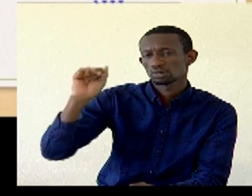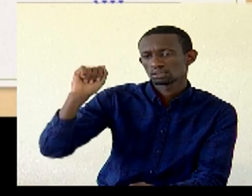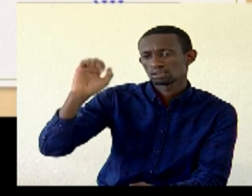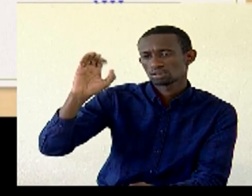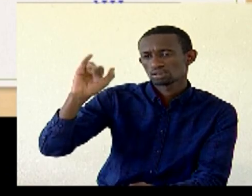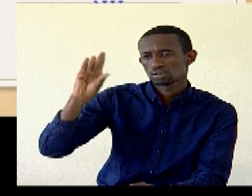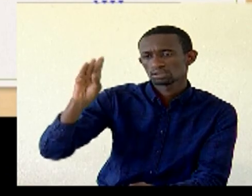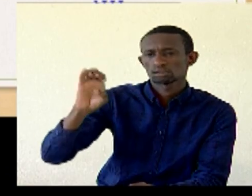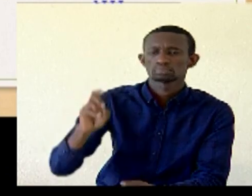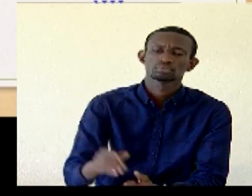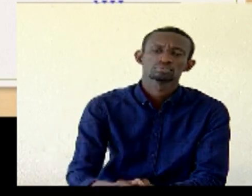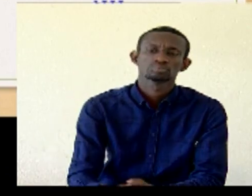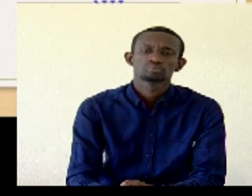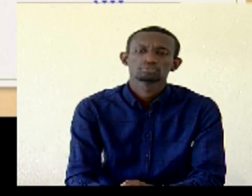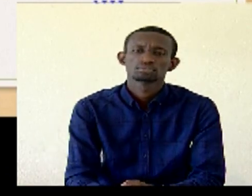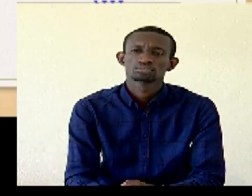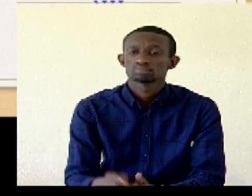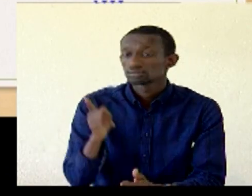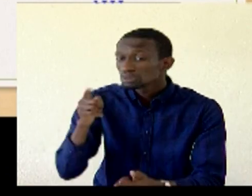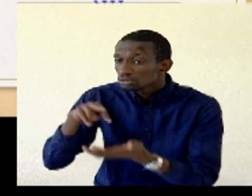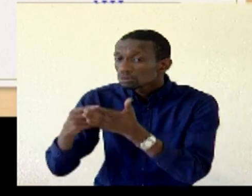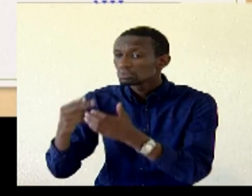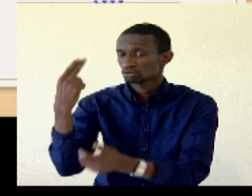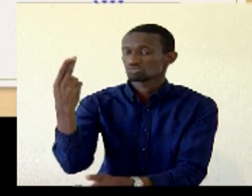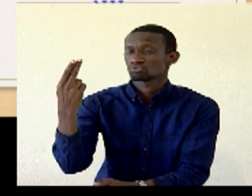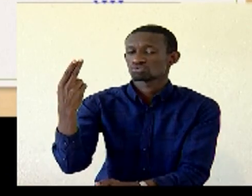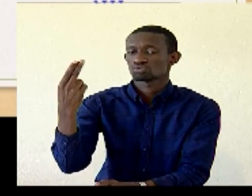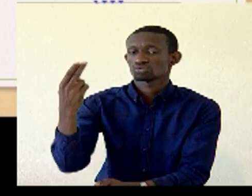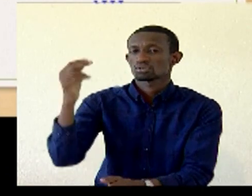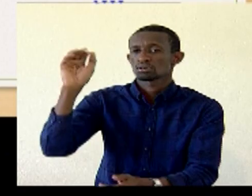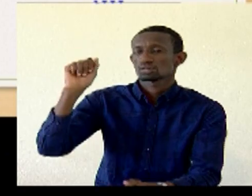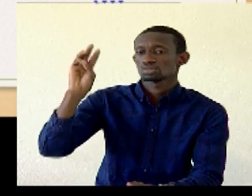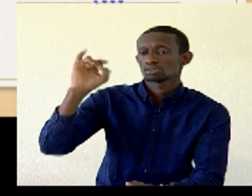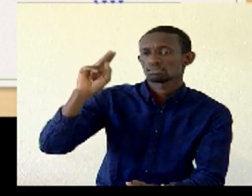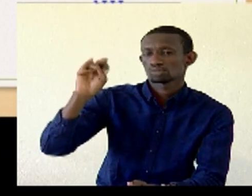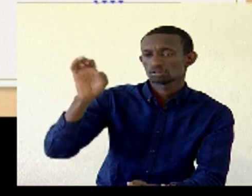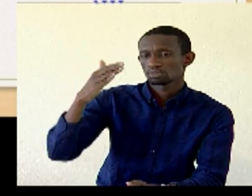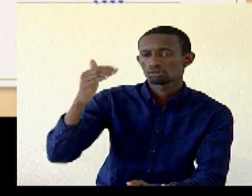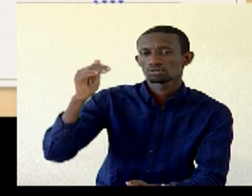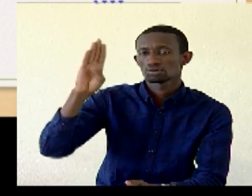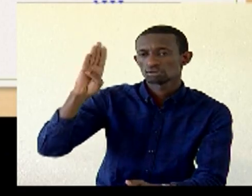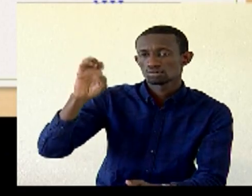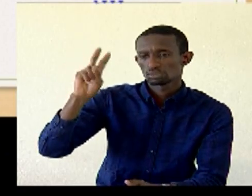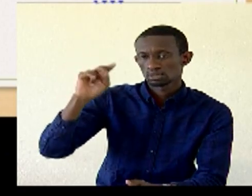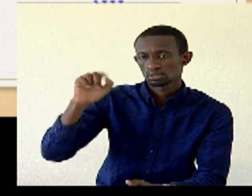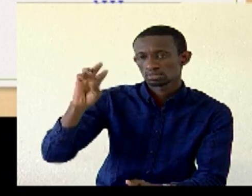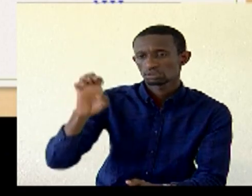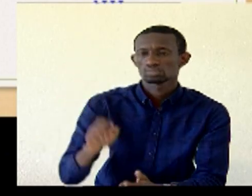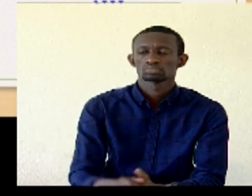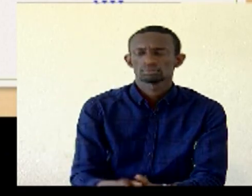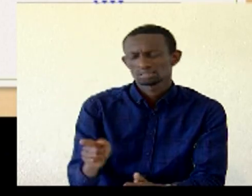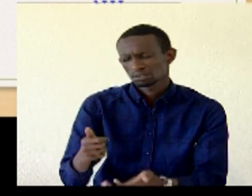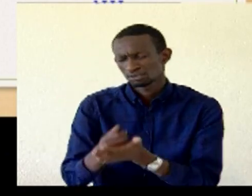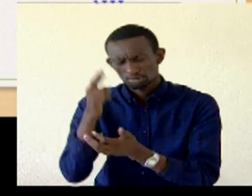in that case. So that's why we say 2-amino benzoic acid. If I can just remind you of